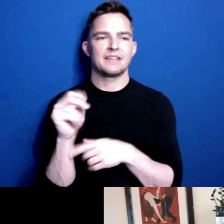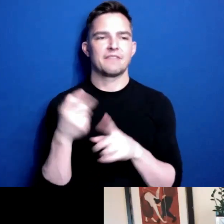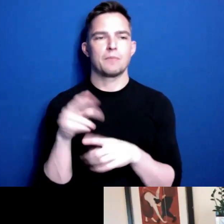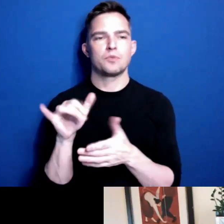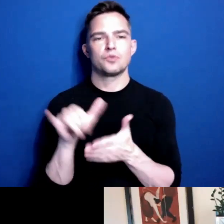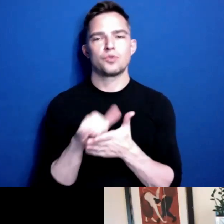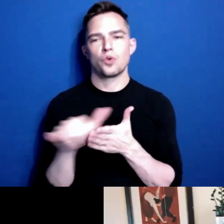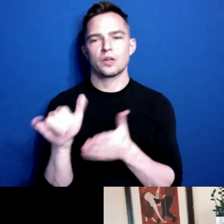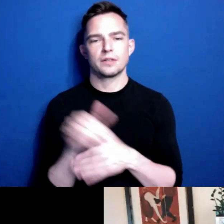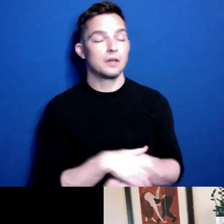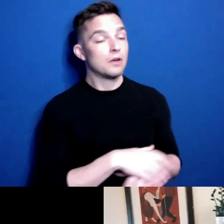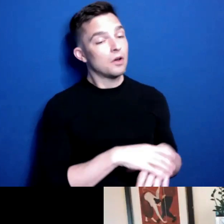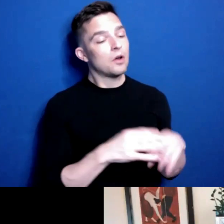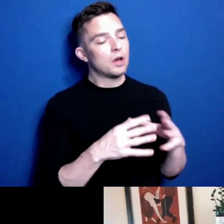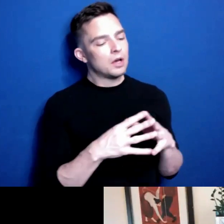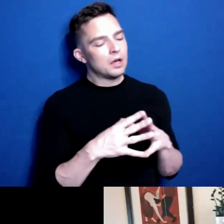Yeah, I think